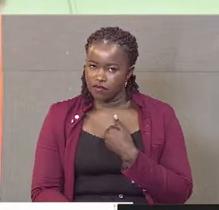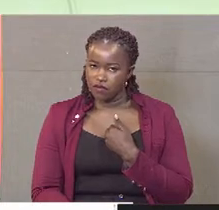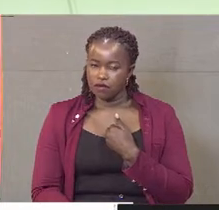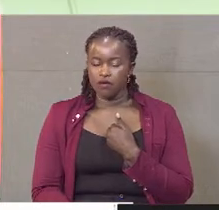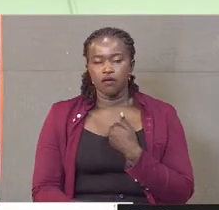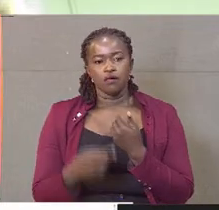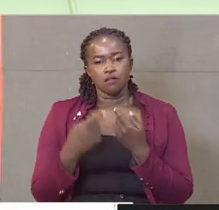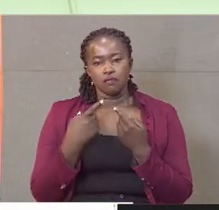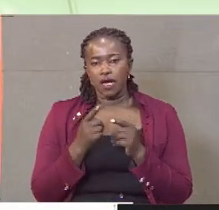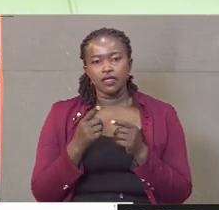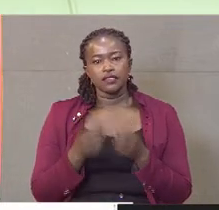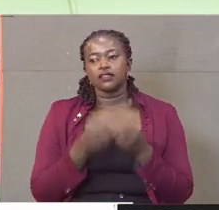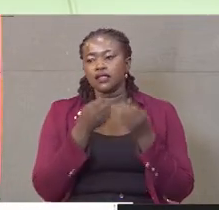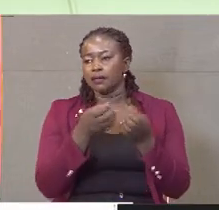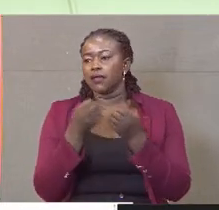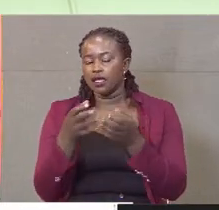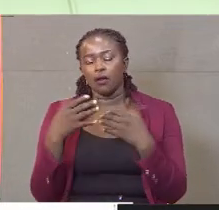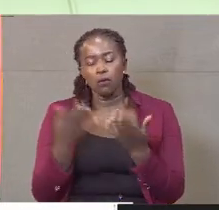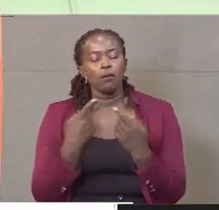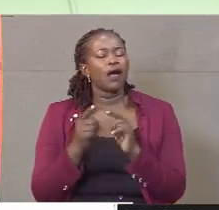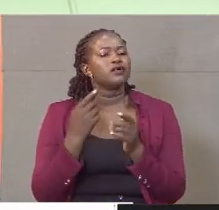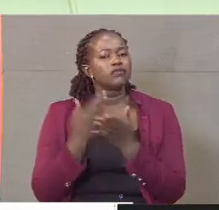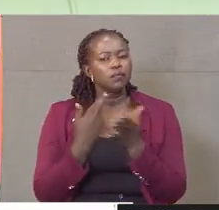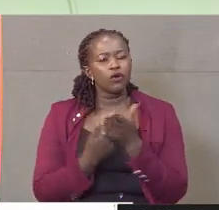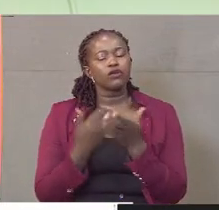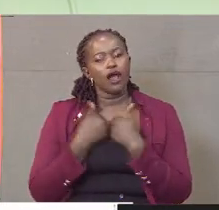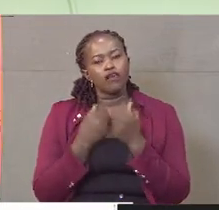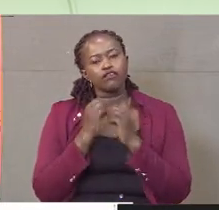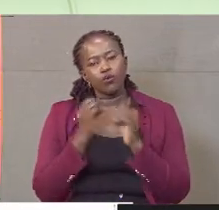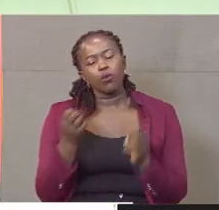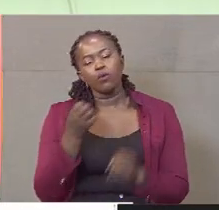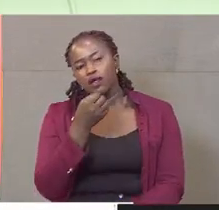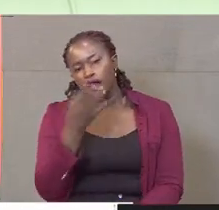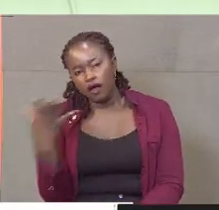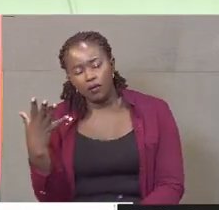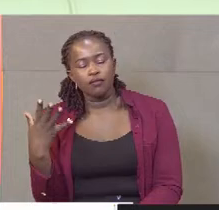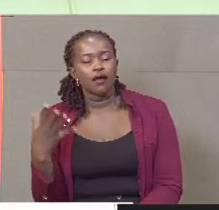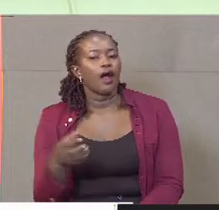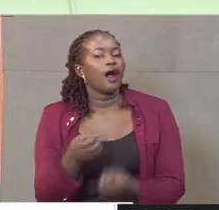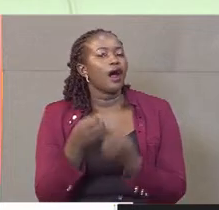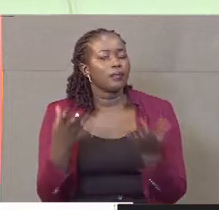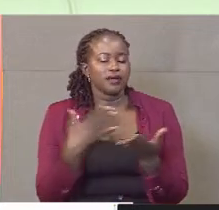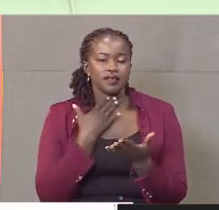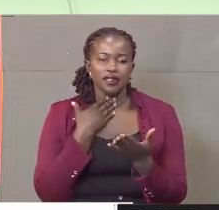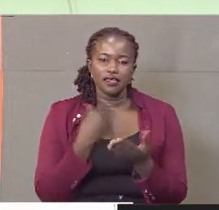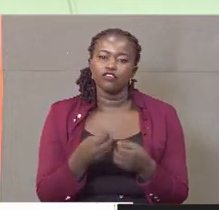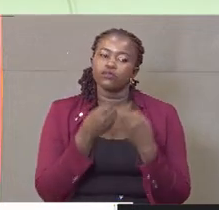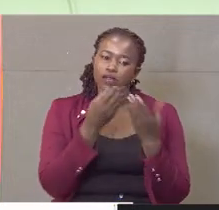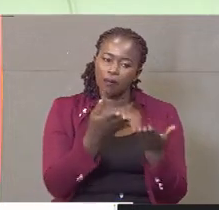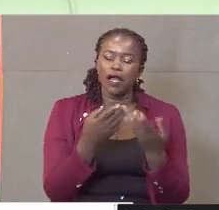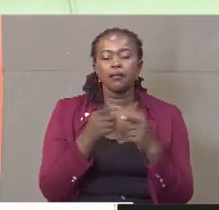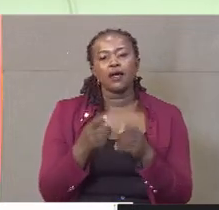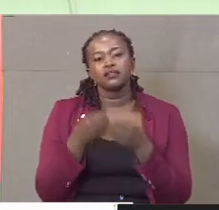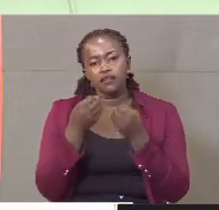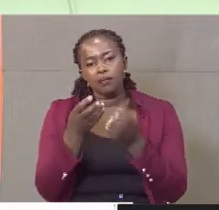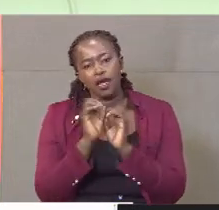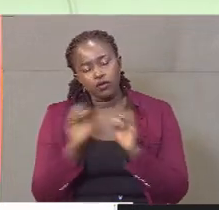them. Unfortunately, in the report, we do not have a figure of how much they needed to supply and they did not